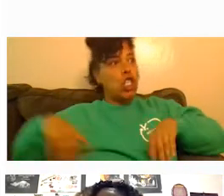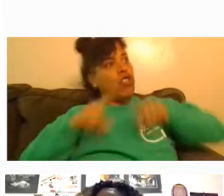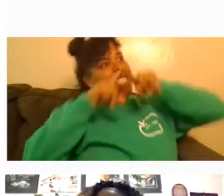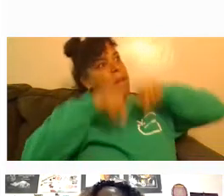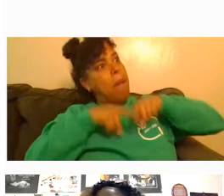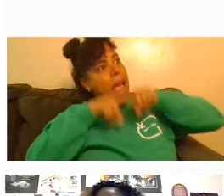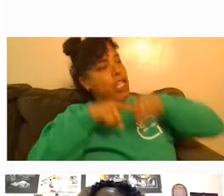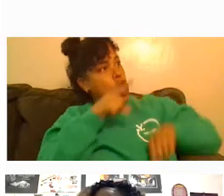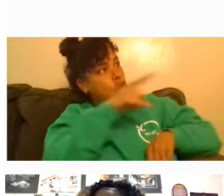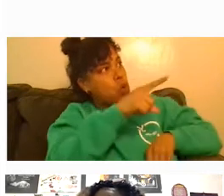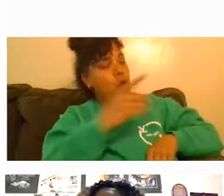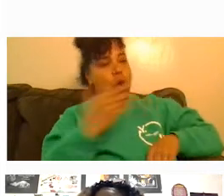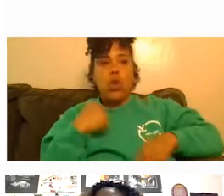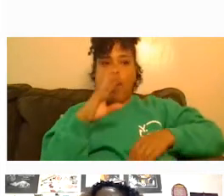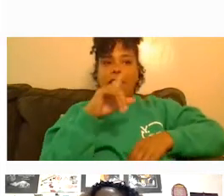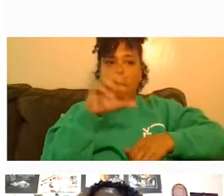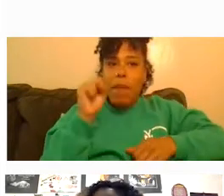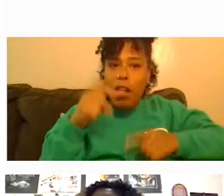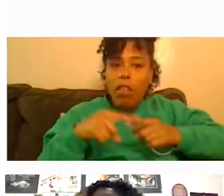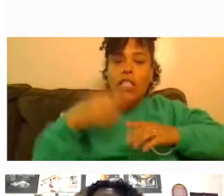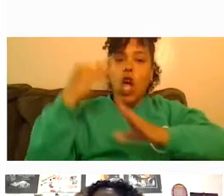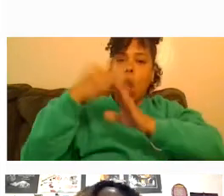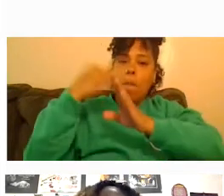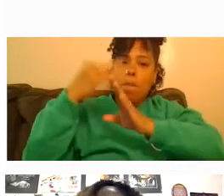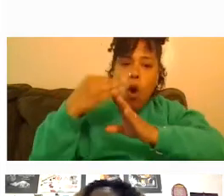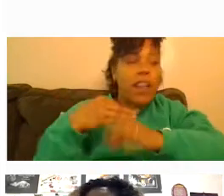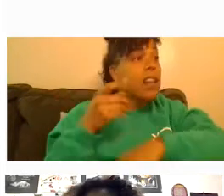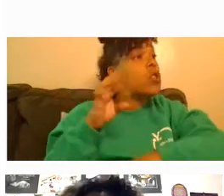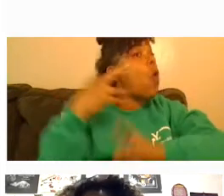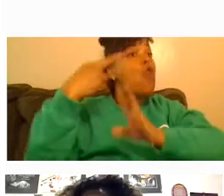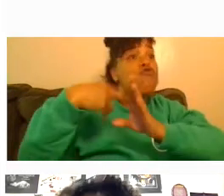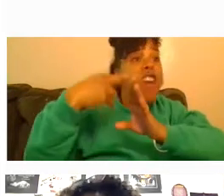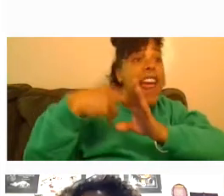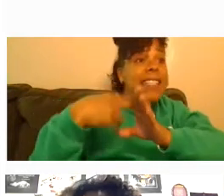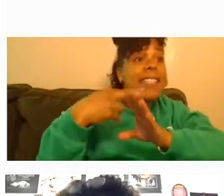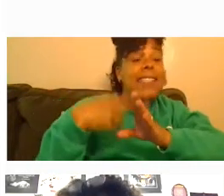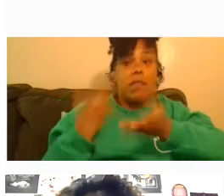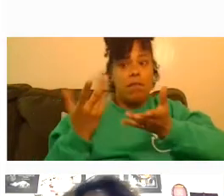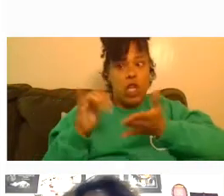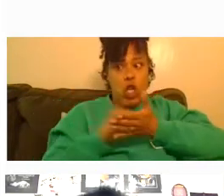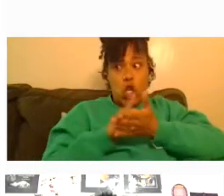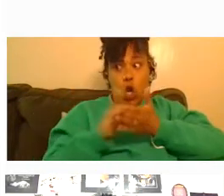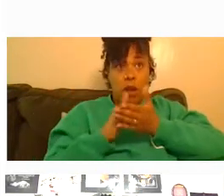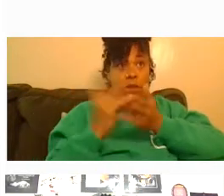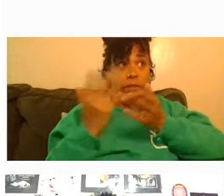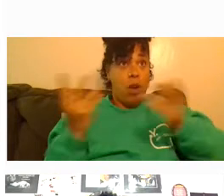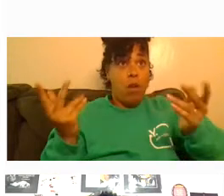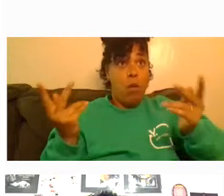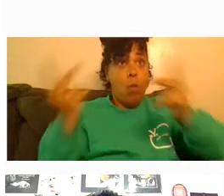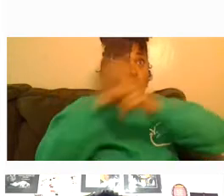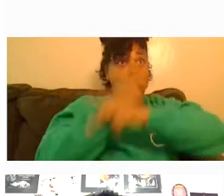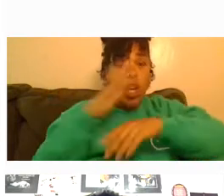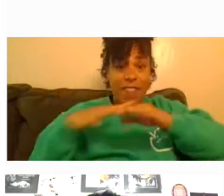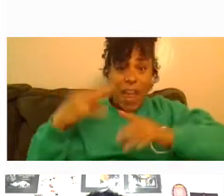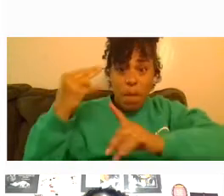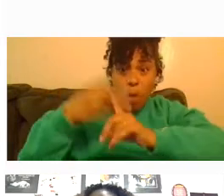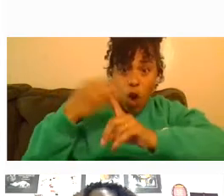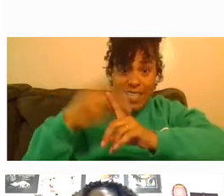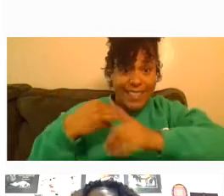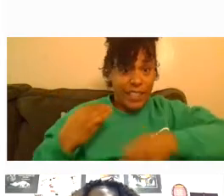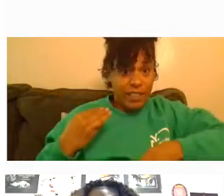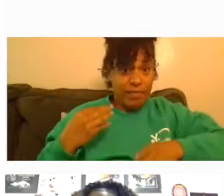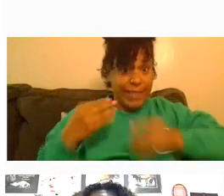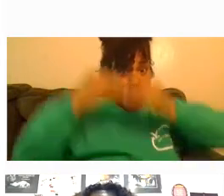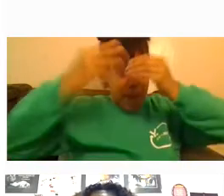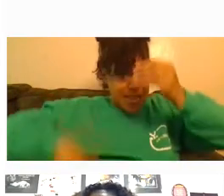debt, you have a mortgage, or you have rent payments that in New York City is more than a mortgage for most of us, right? When you're